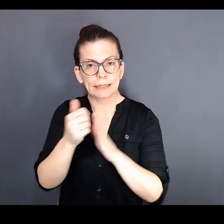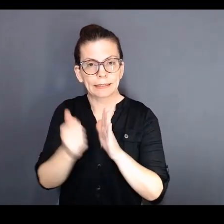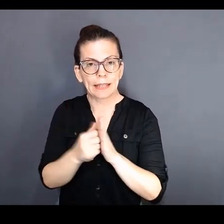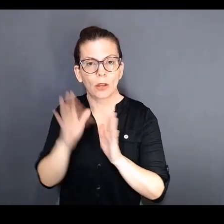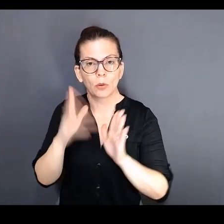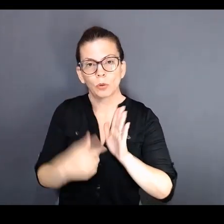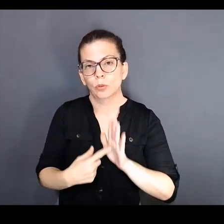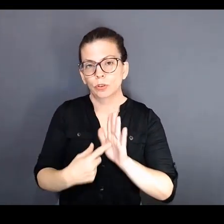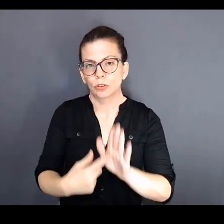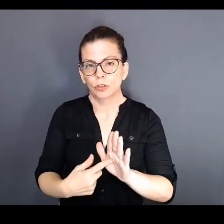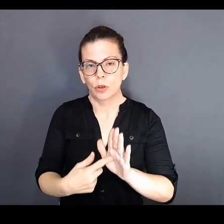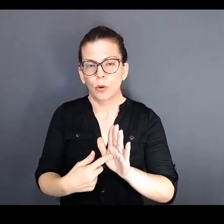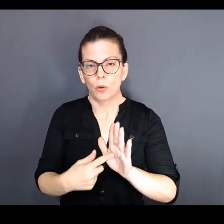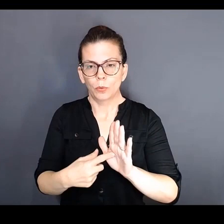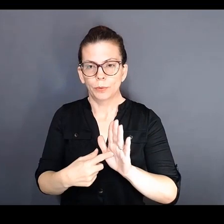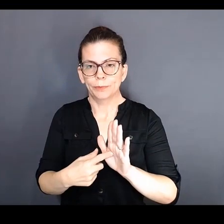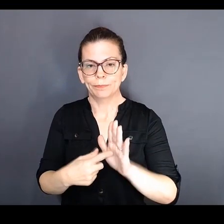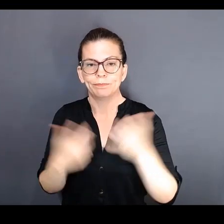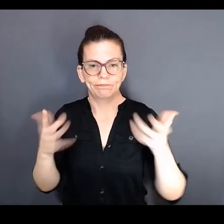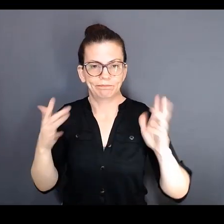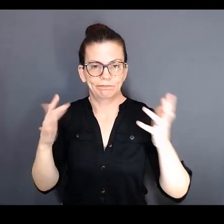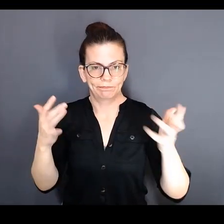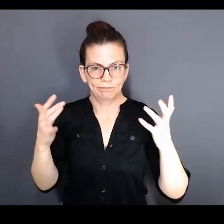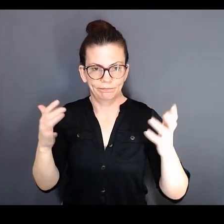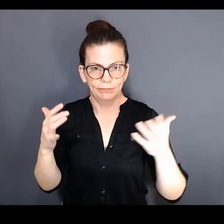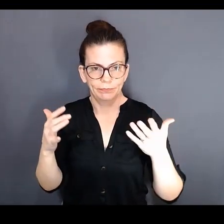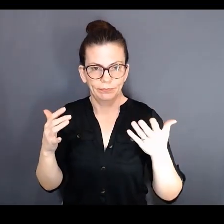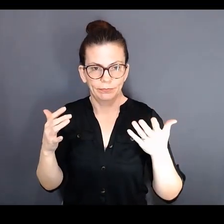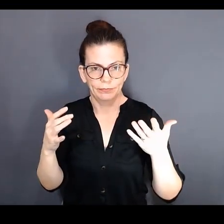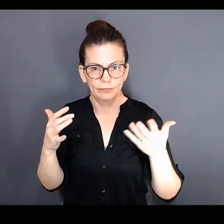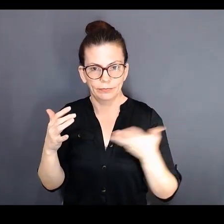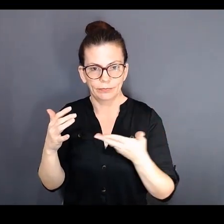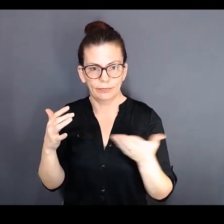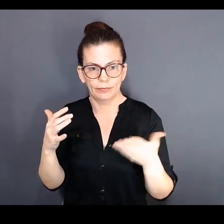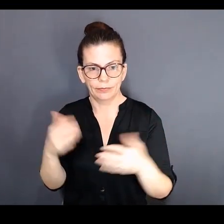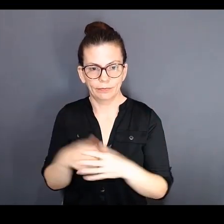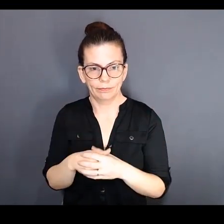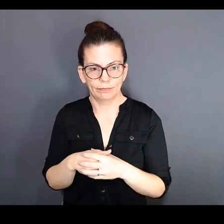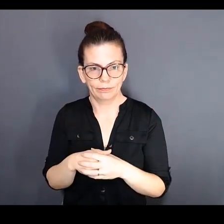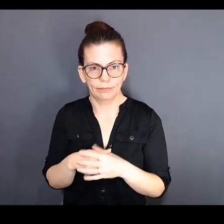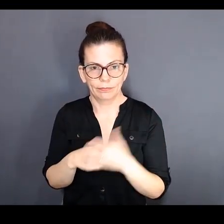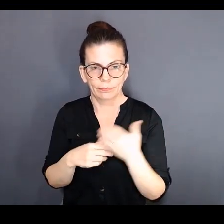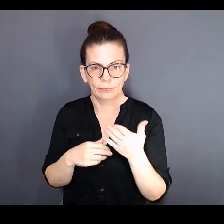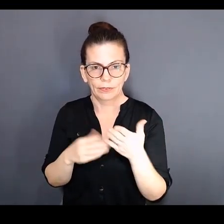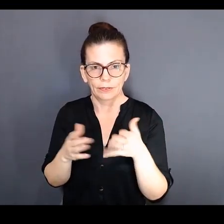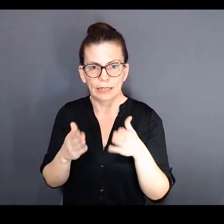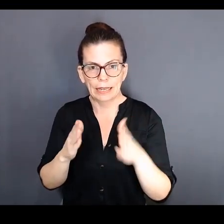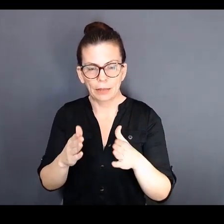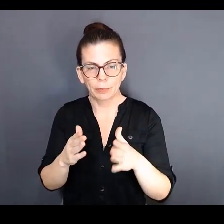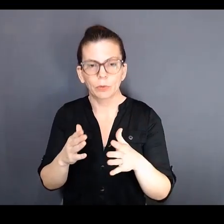is log into that account to show you that it is already